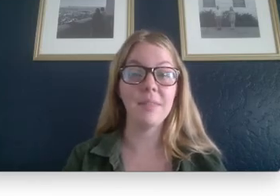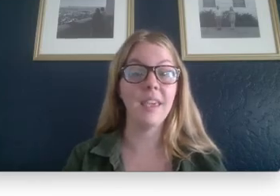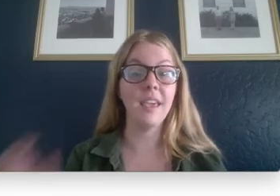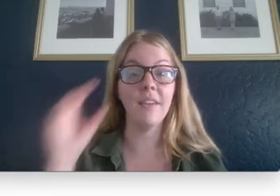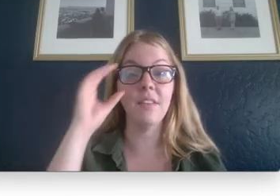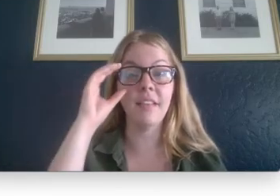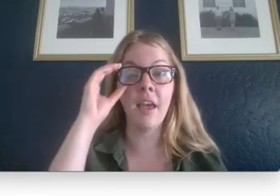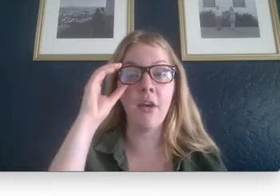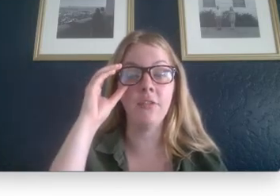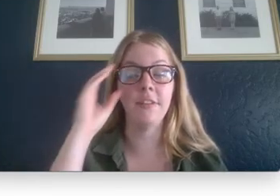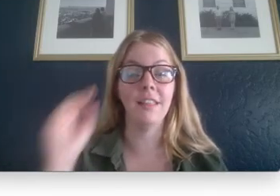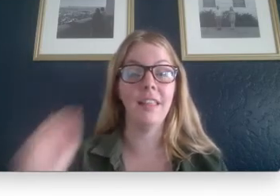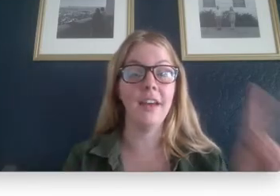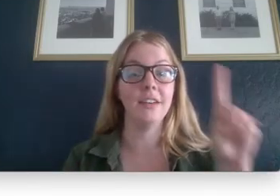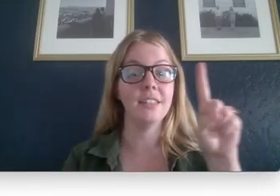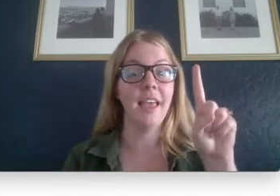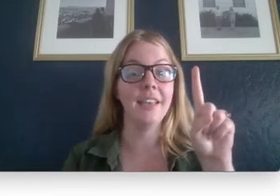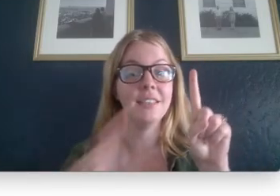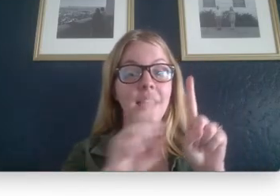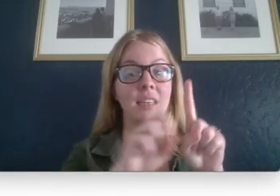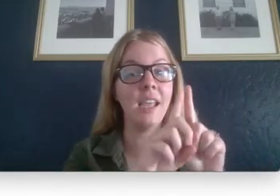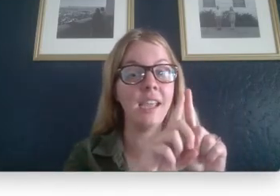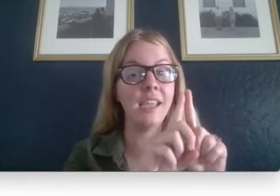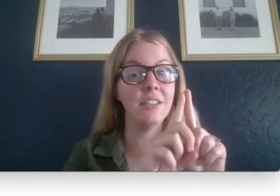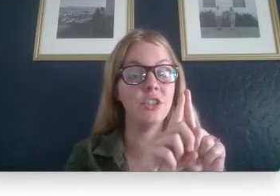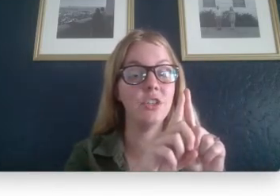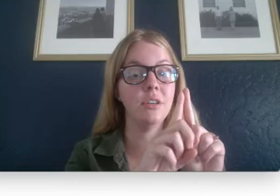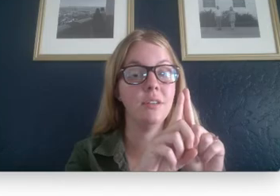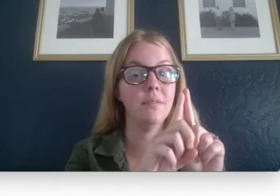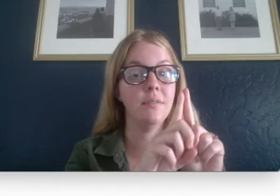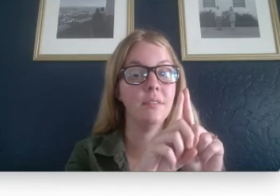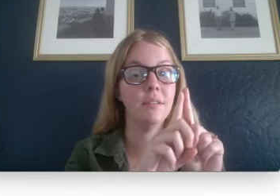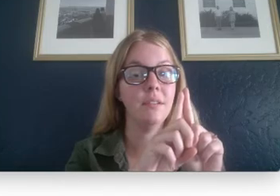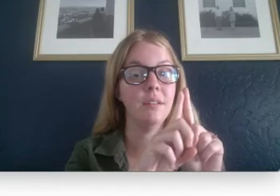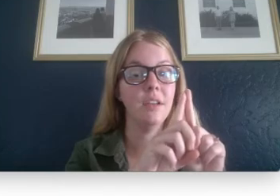I'm thinking of the sound for the letters S and H.